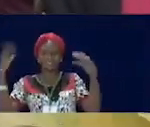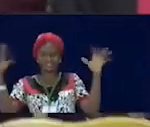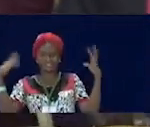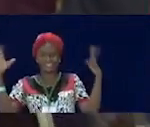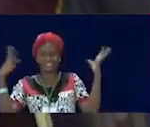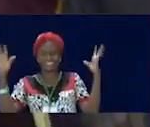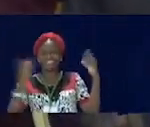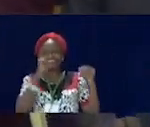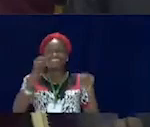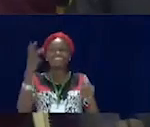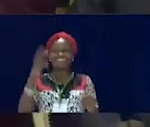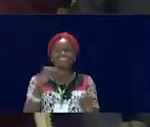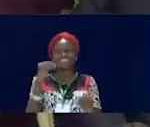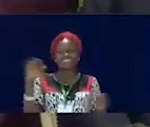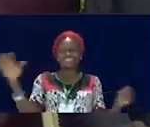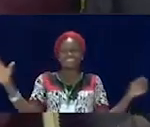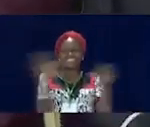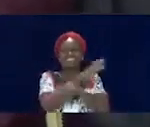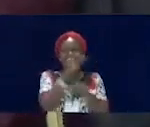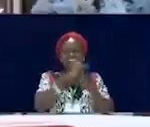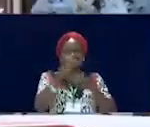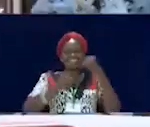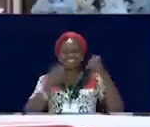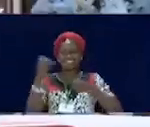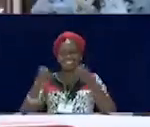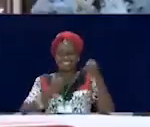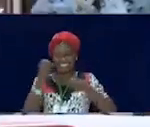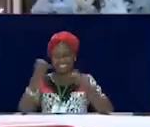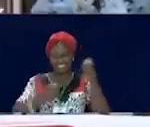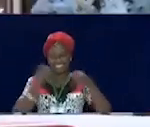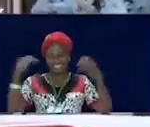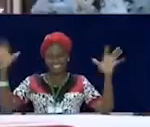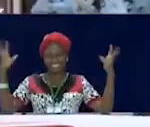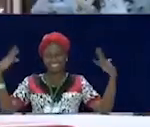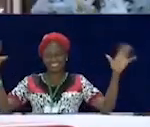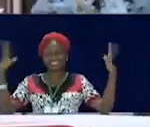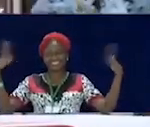I was overflowing with joy.